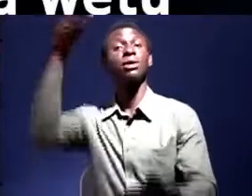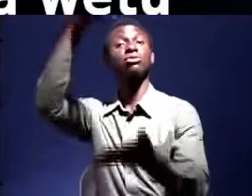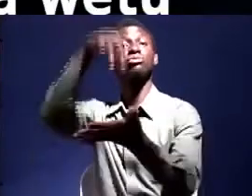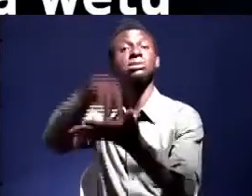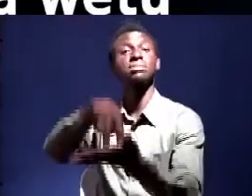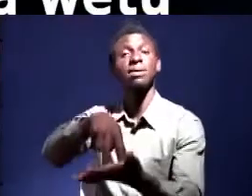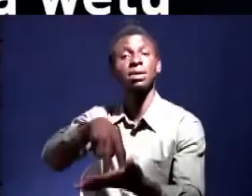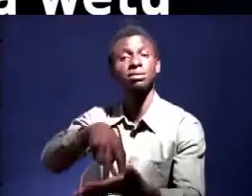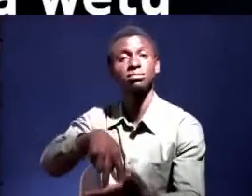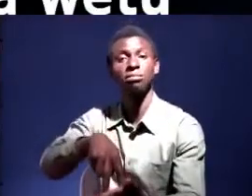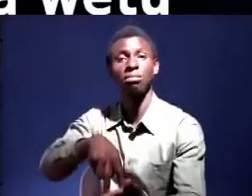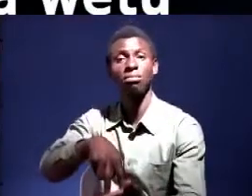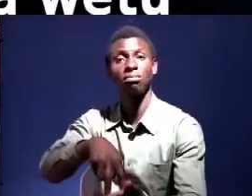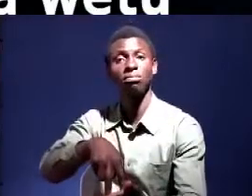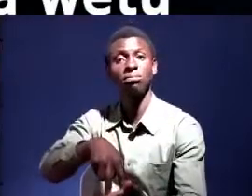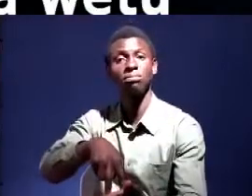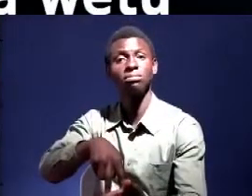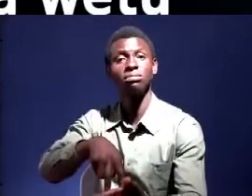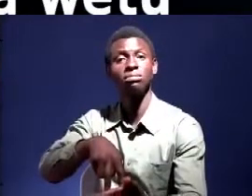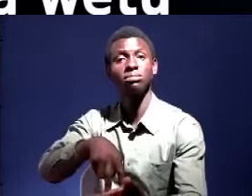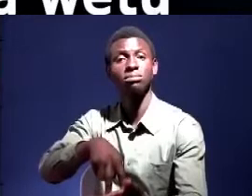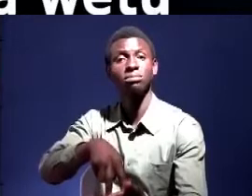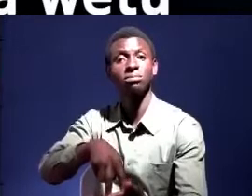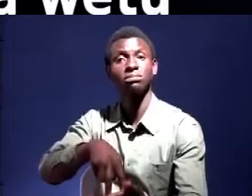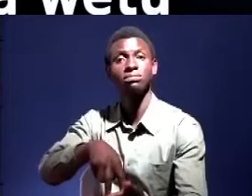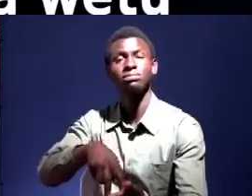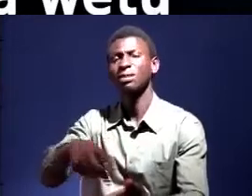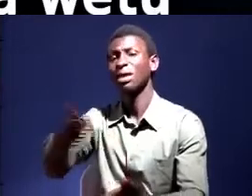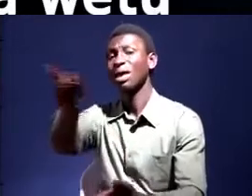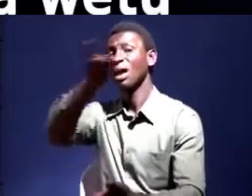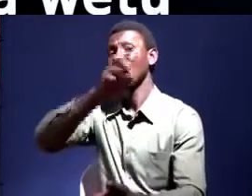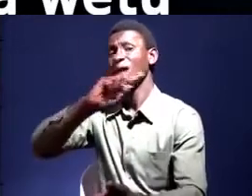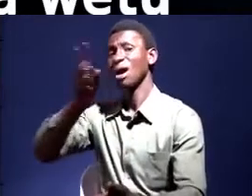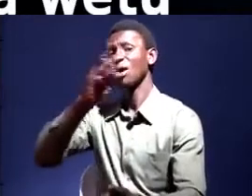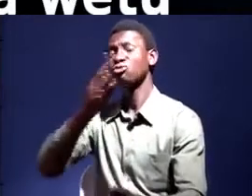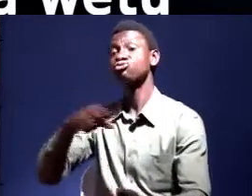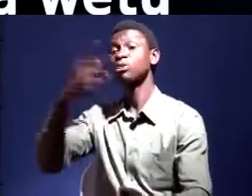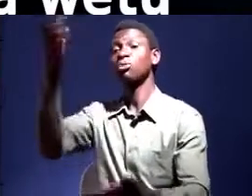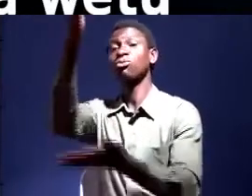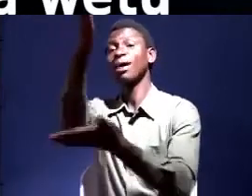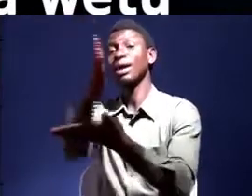There is no neutrality in this final conflict.